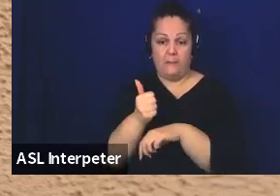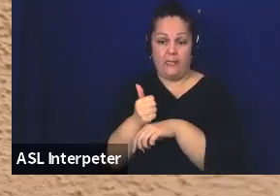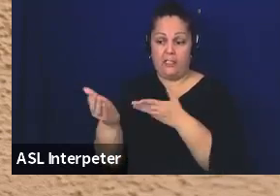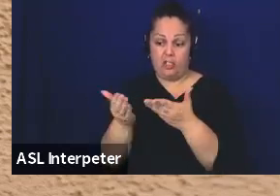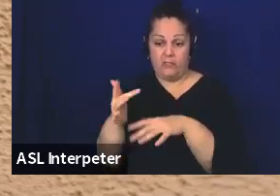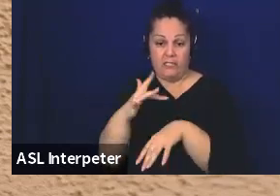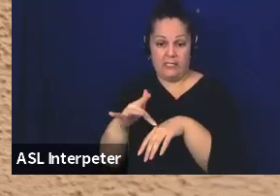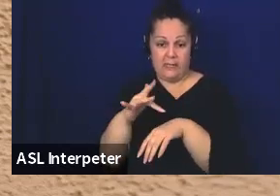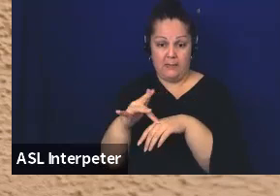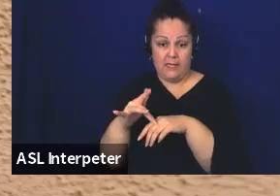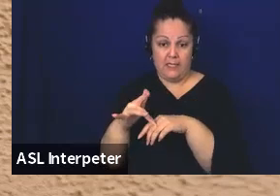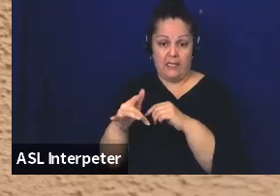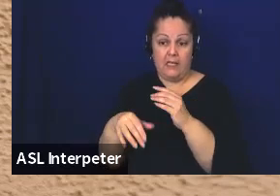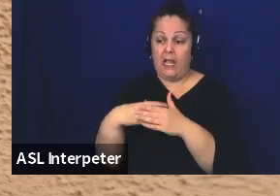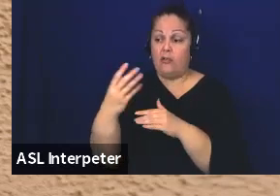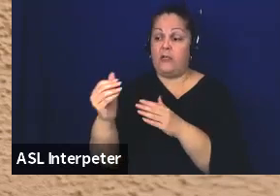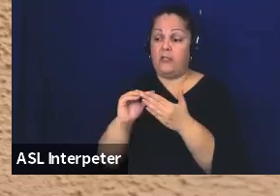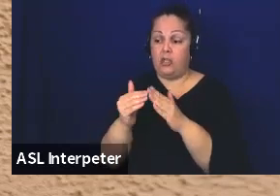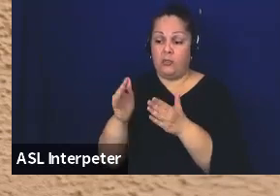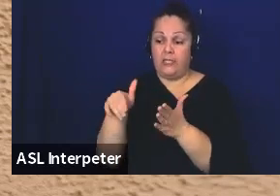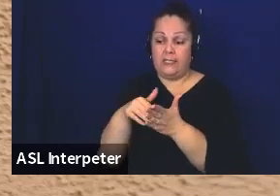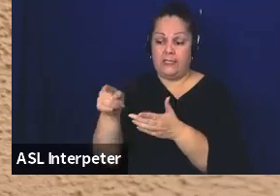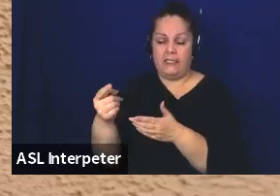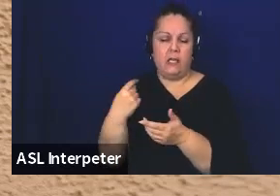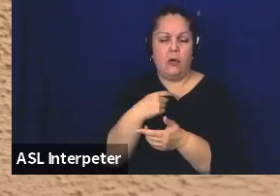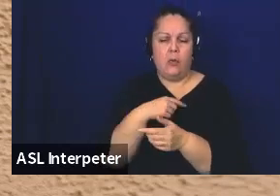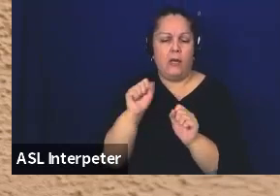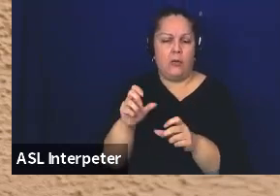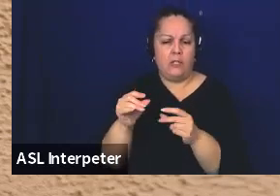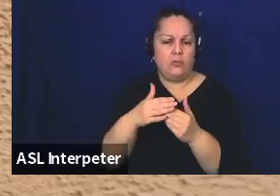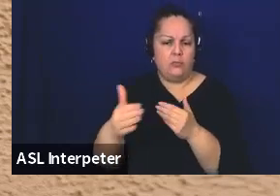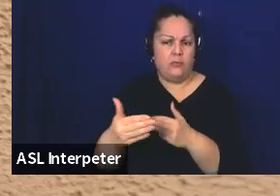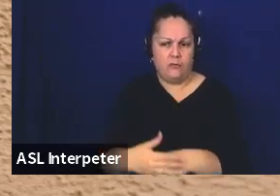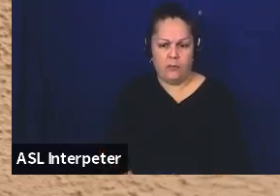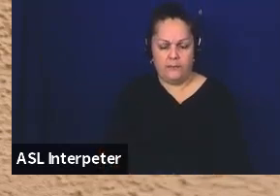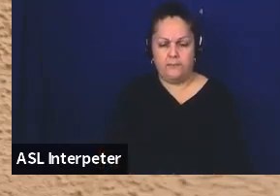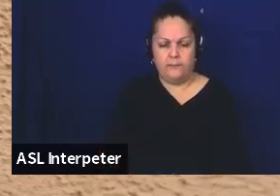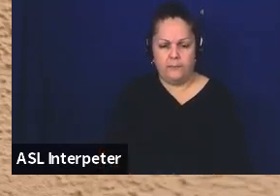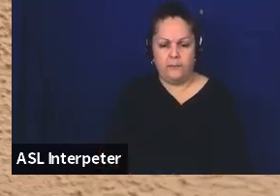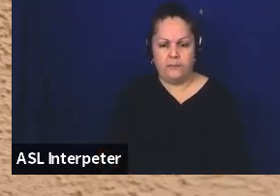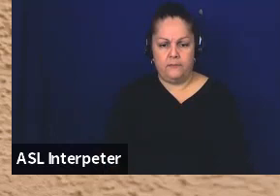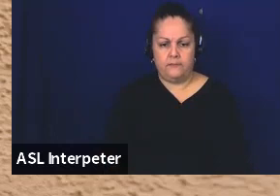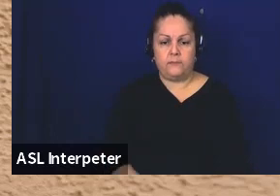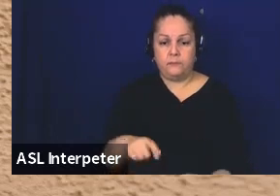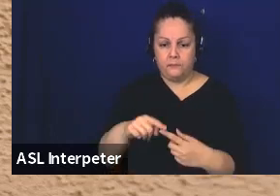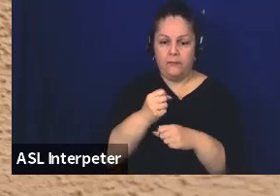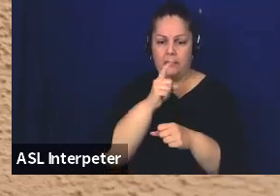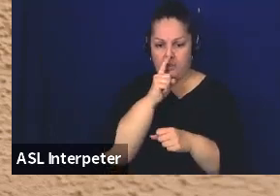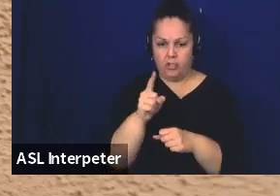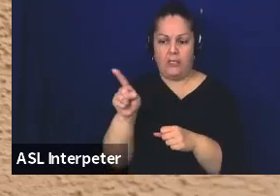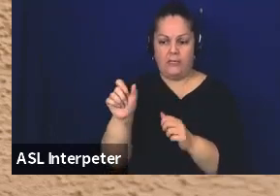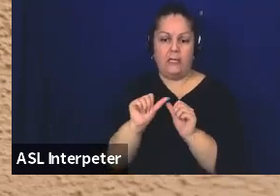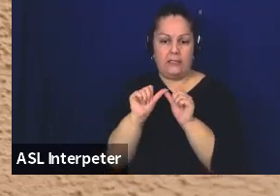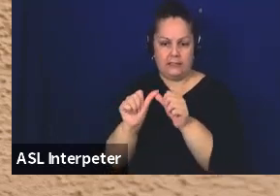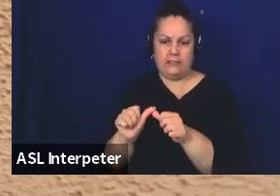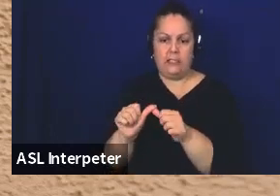available outside of that community center, what can we do moving forward to make sure that they are